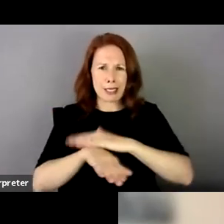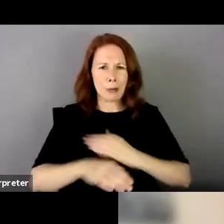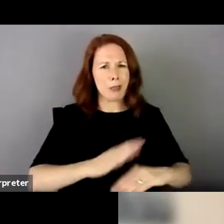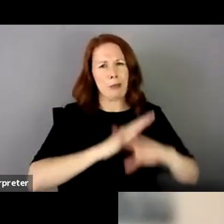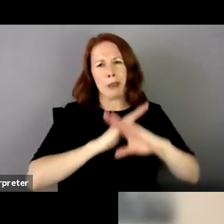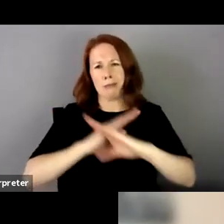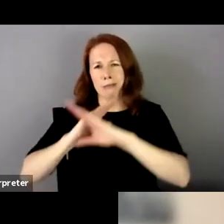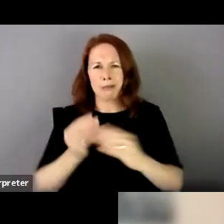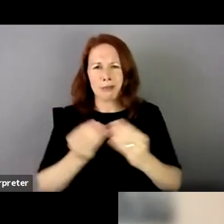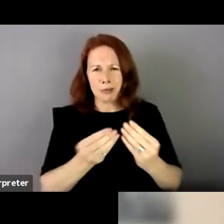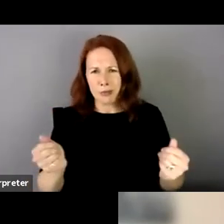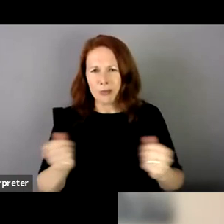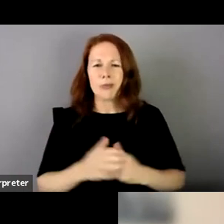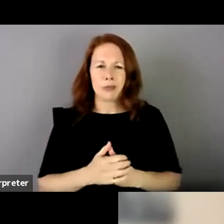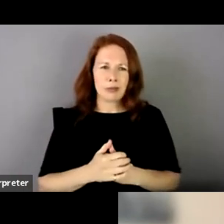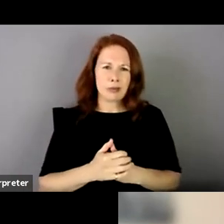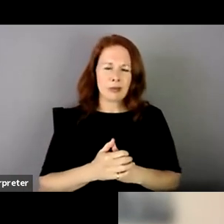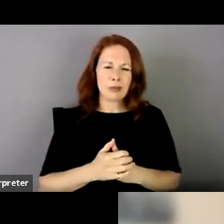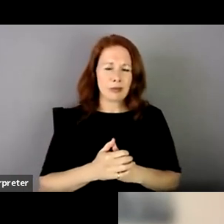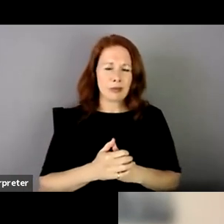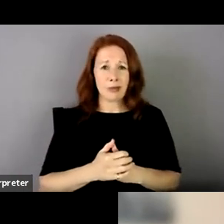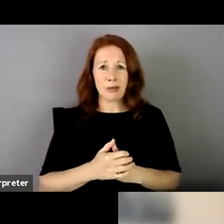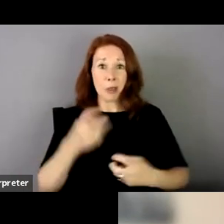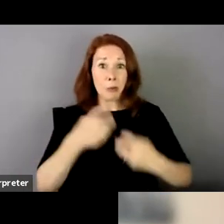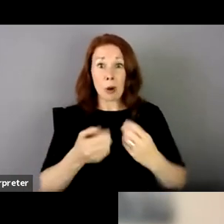seem it doesn't sort itself out